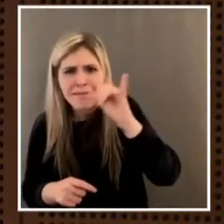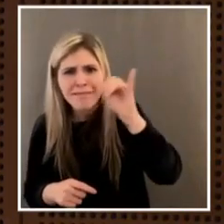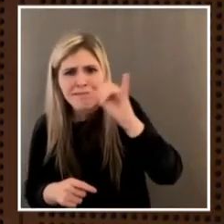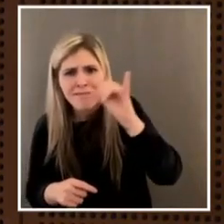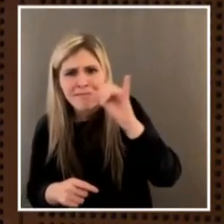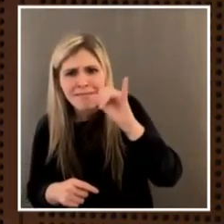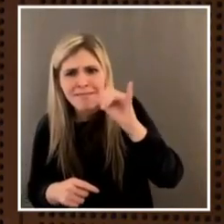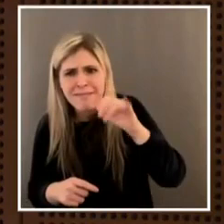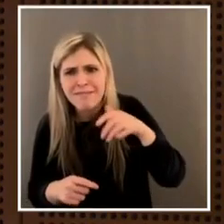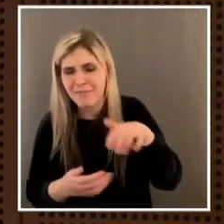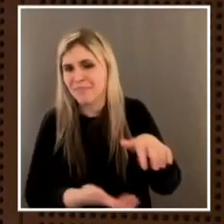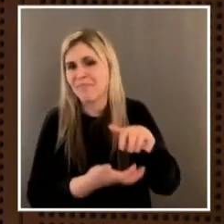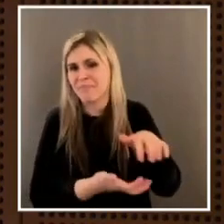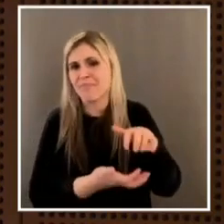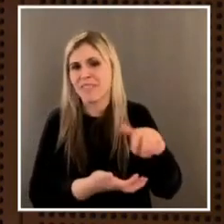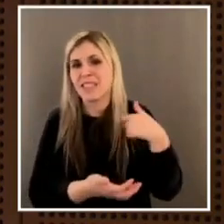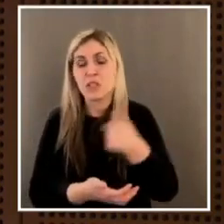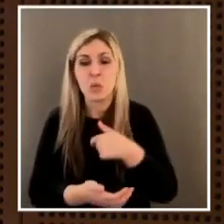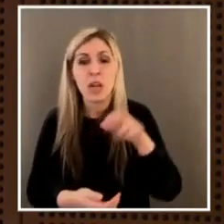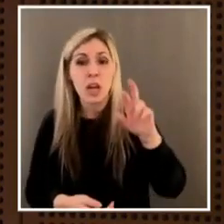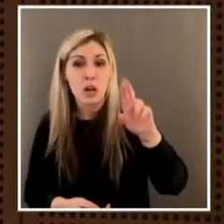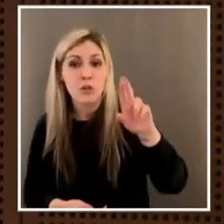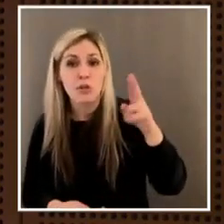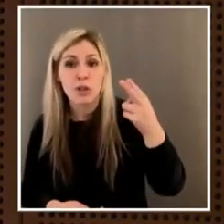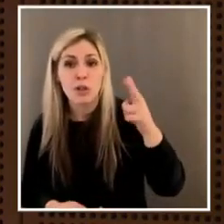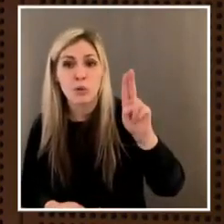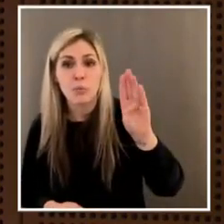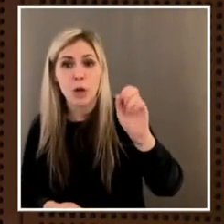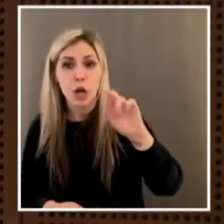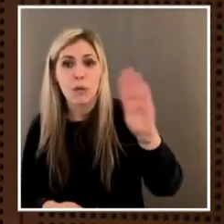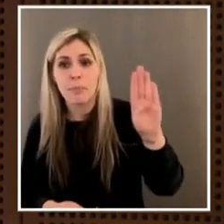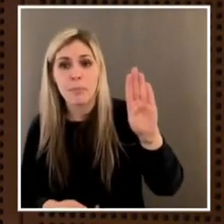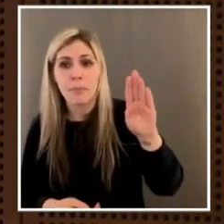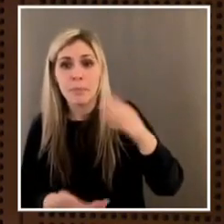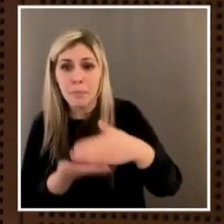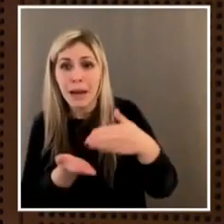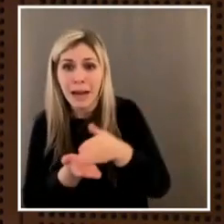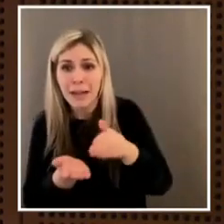we went from rhubarb pie to peach cobbler.